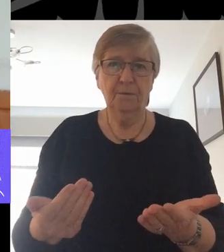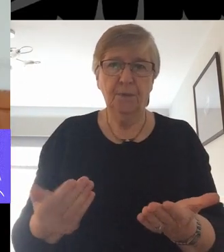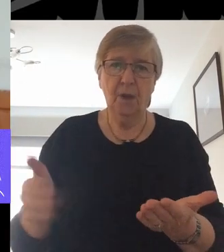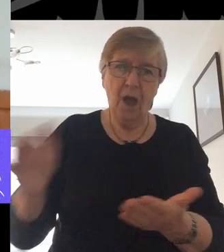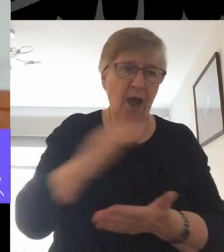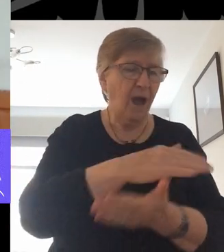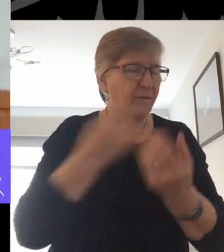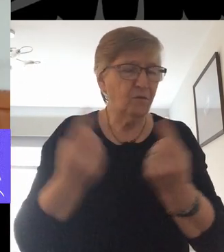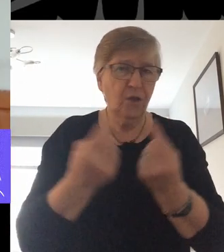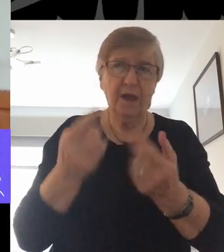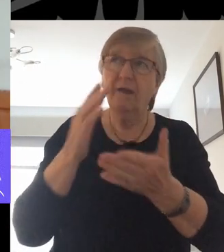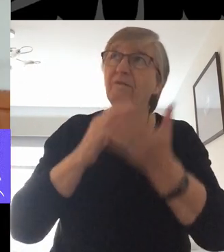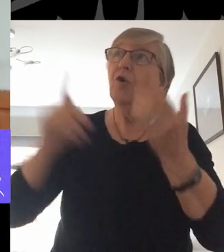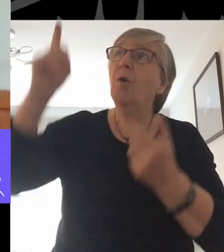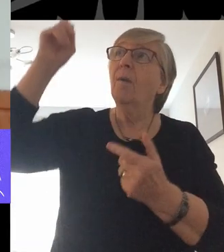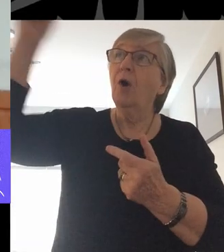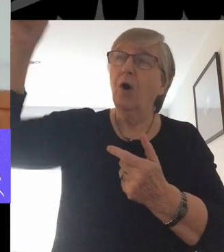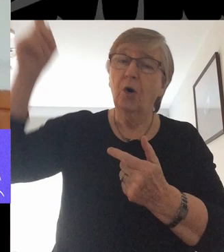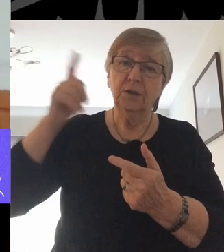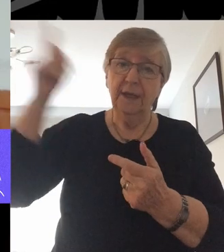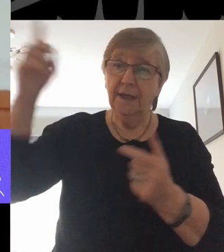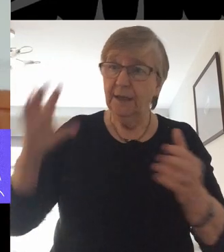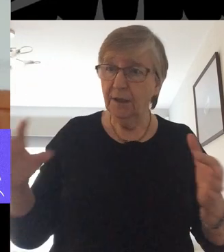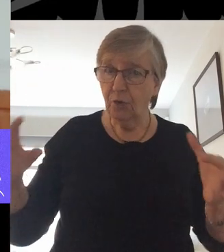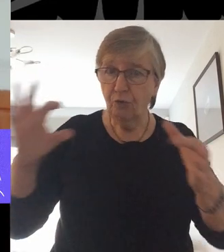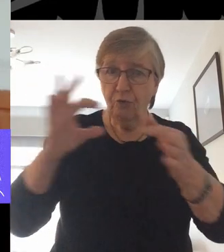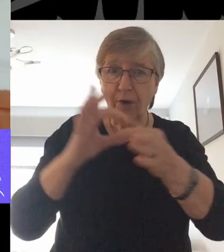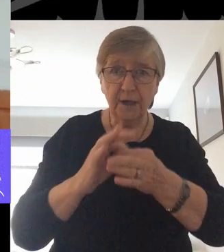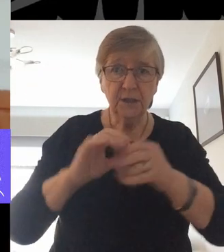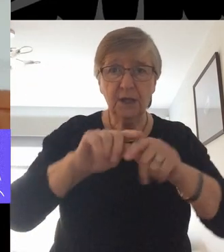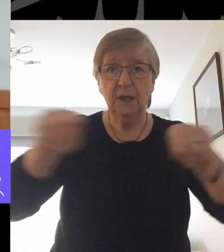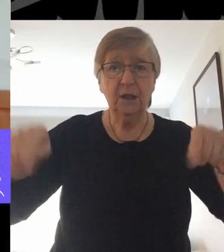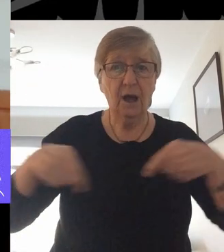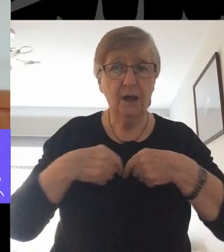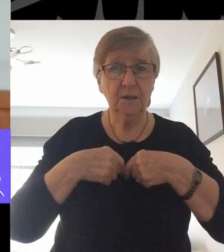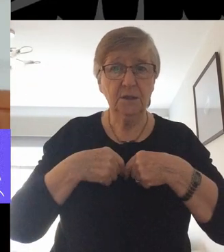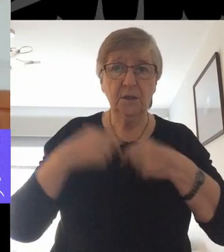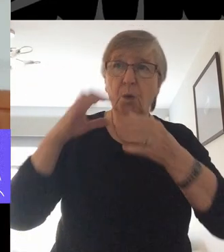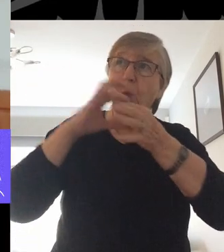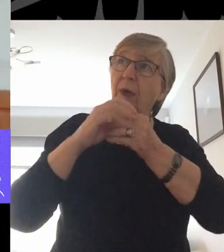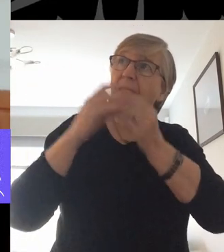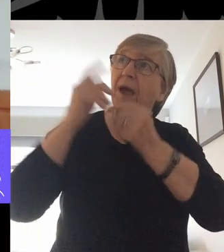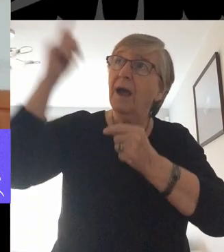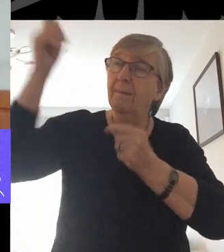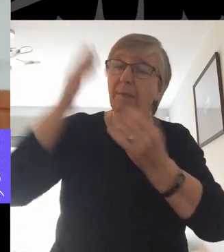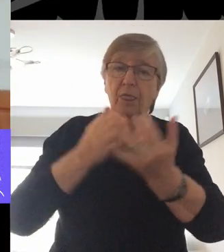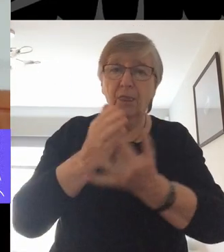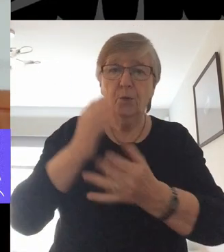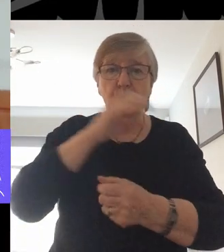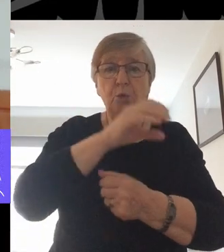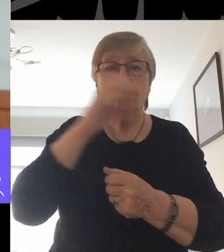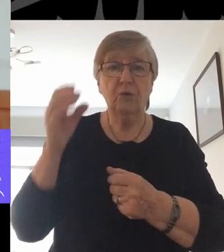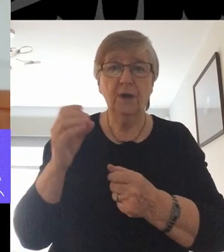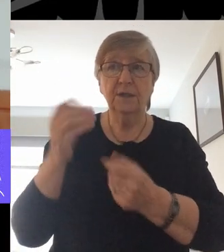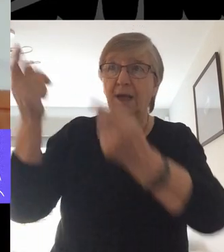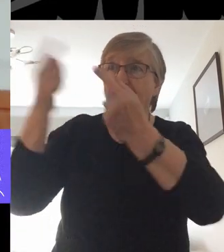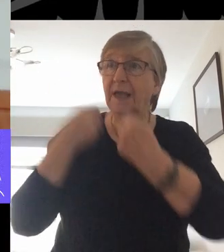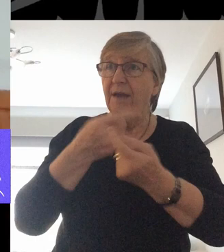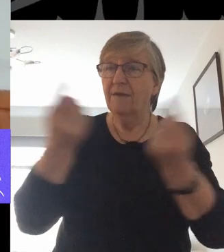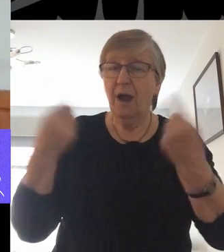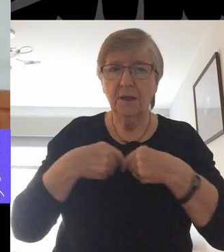All this is from God, who reconciled us to himself through Christ and gave us the ministry of